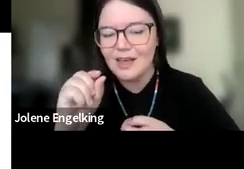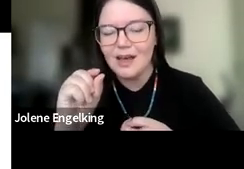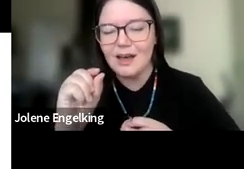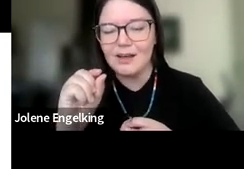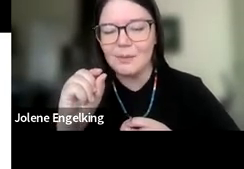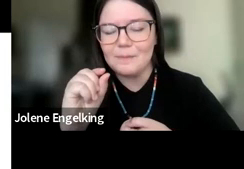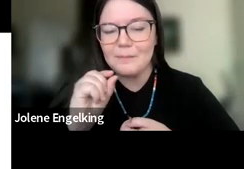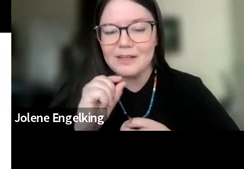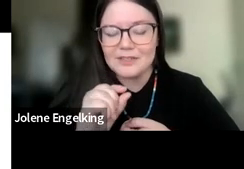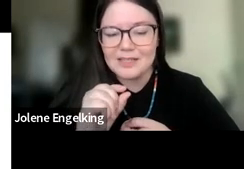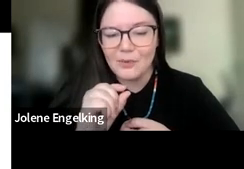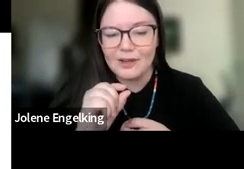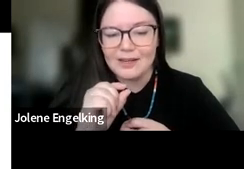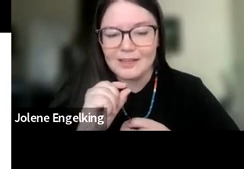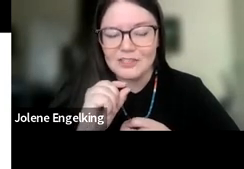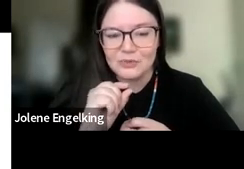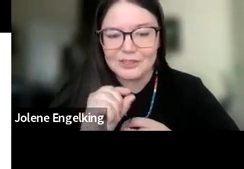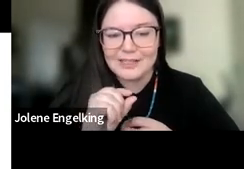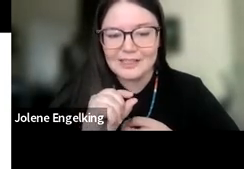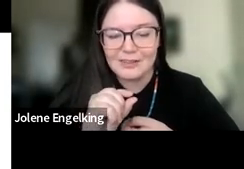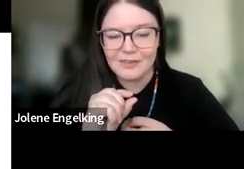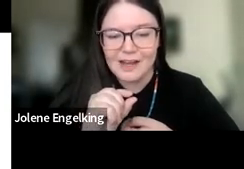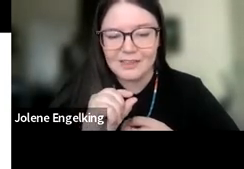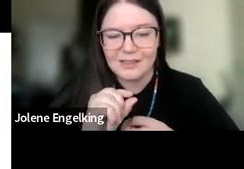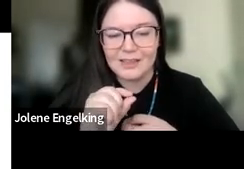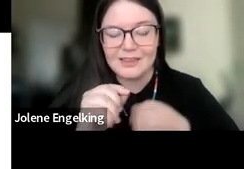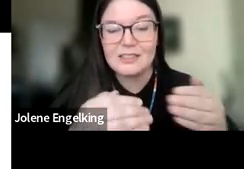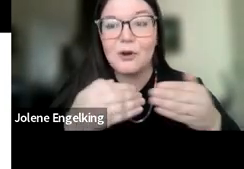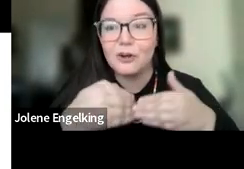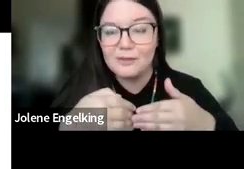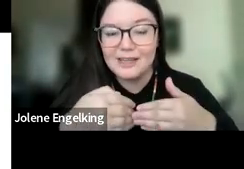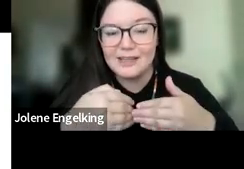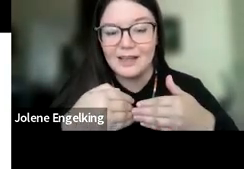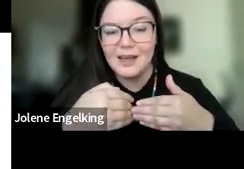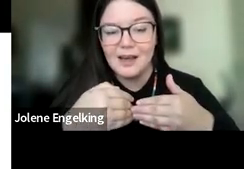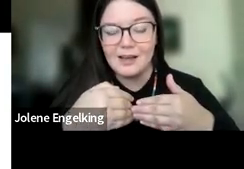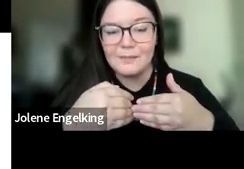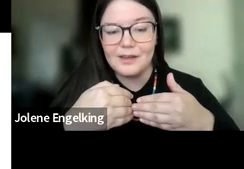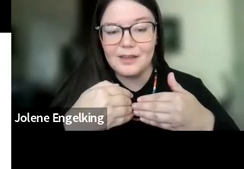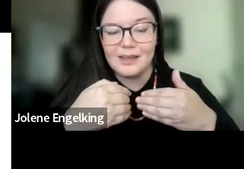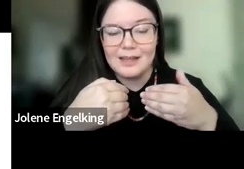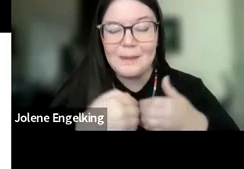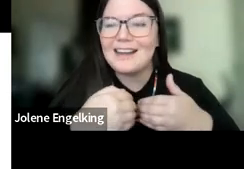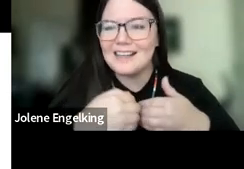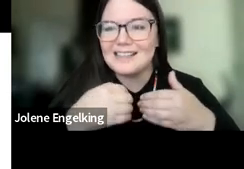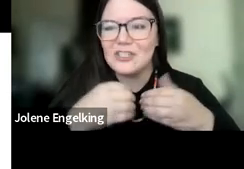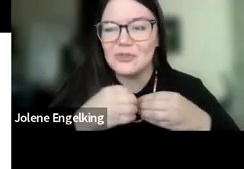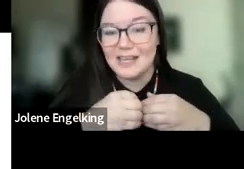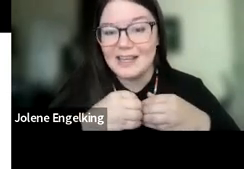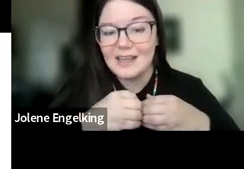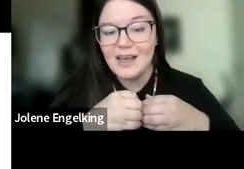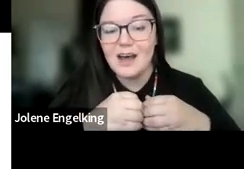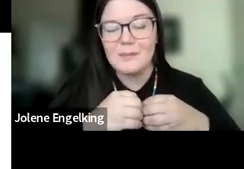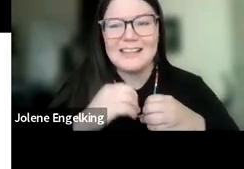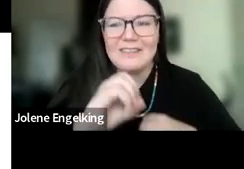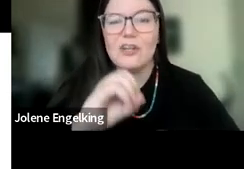thing. But at the same point, I think it's just really indicative of the fact that, like, this is permeating and impacting us